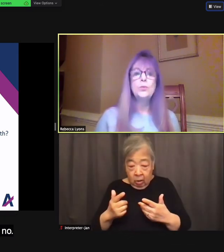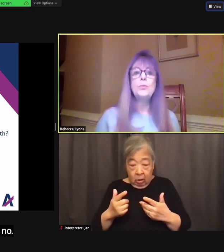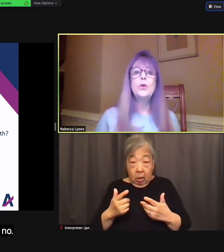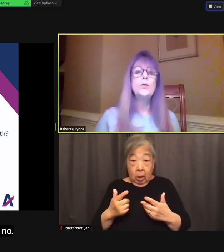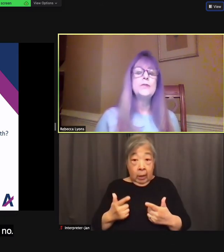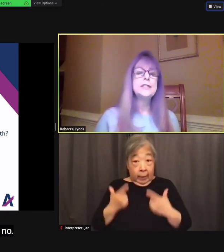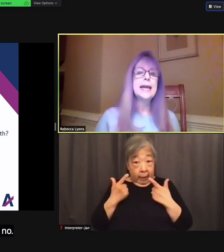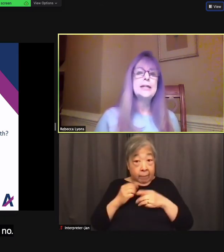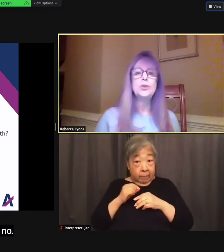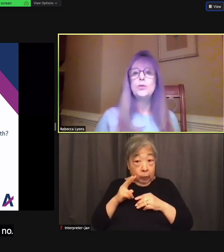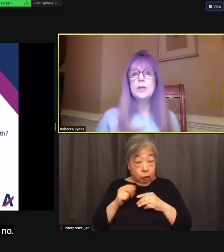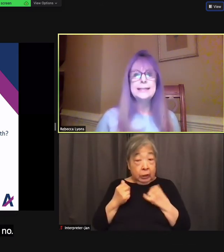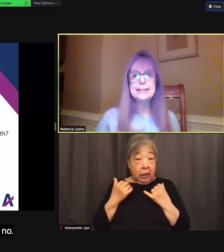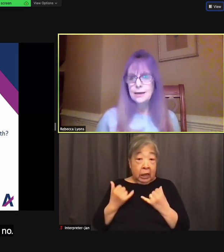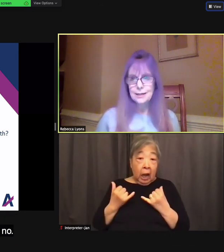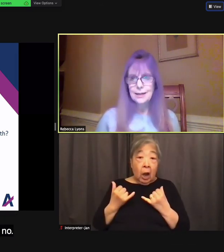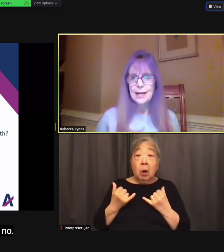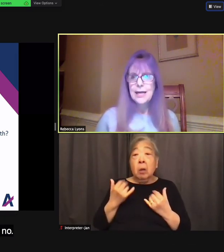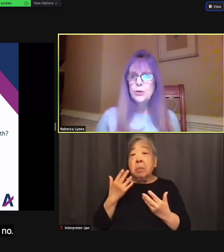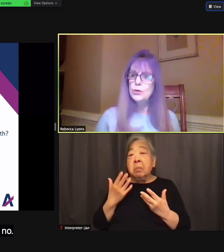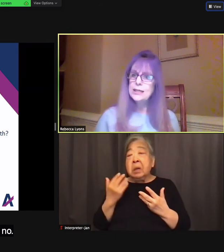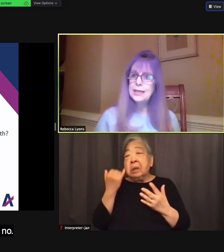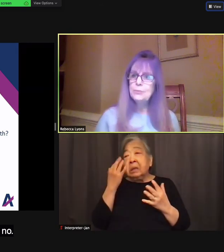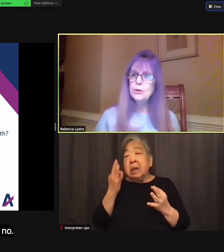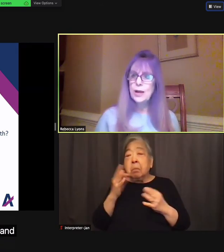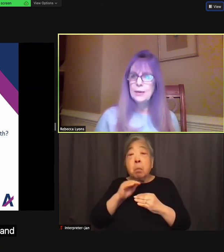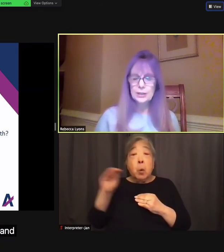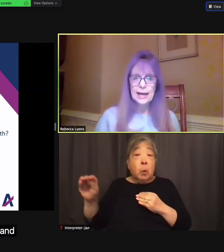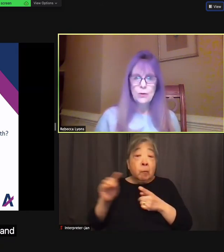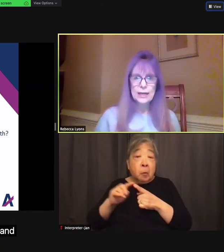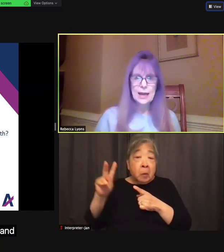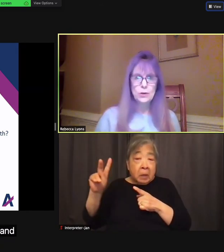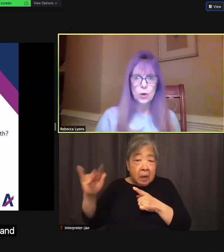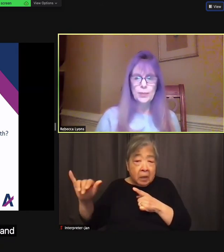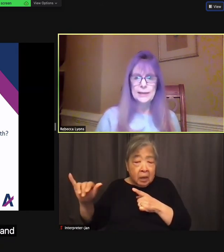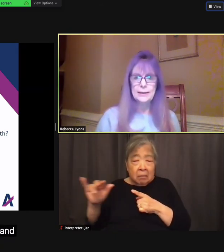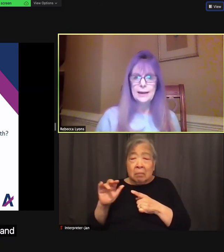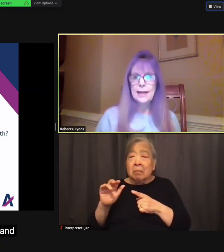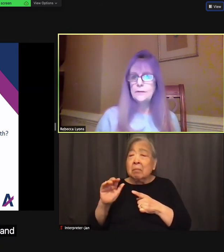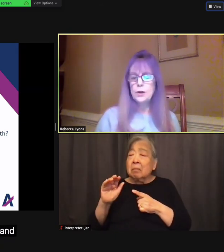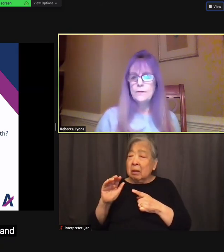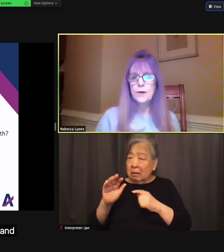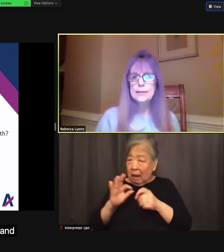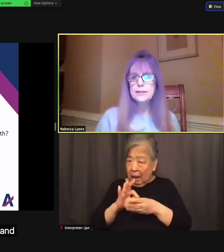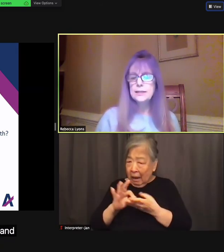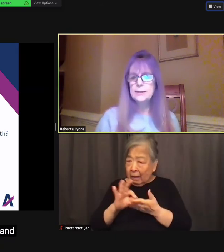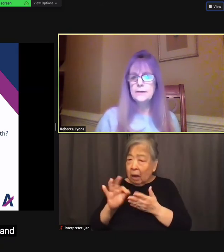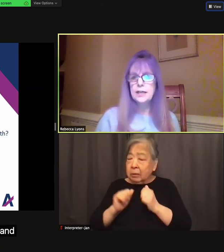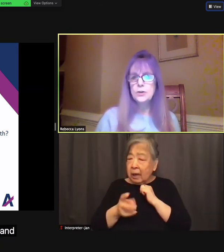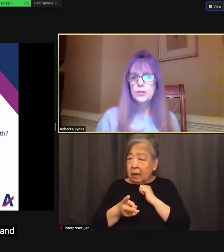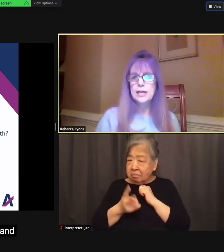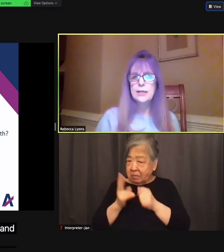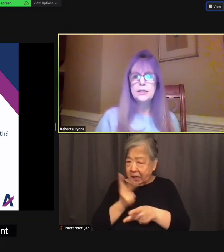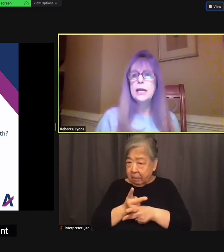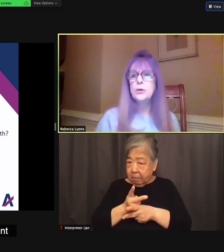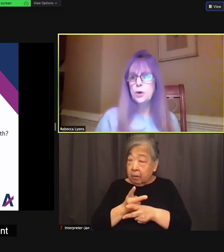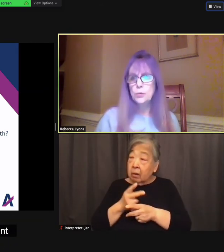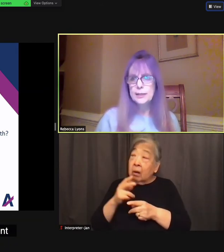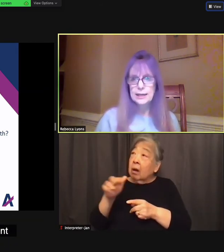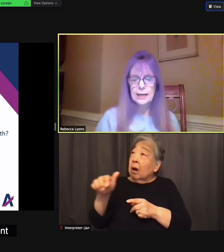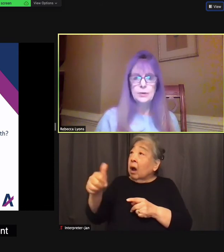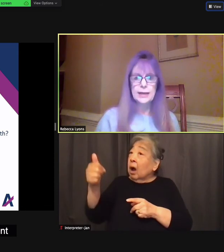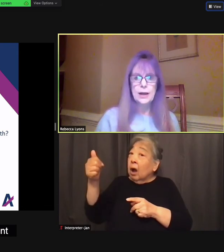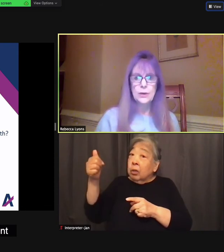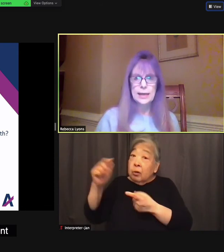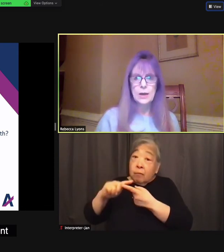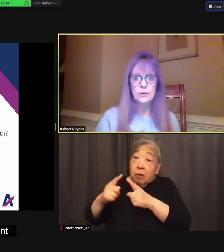and you moved, say, to Kentucky, you could keep your ABLEnow account open. And if you have friends that live in other states, they could open